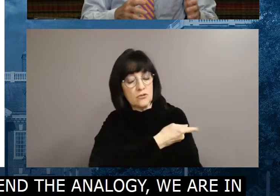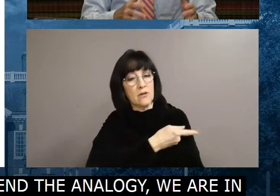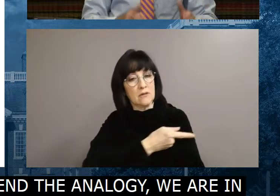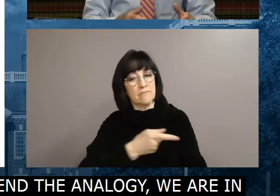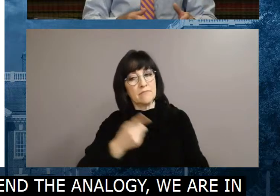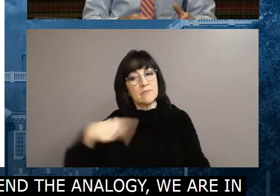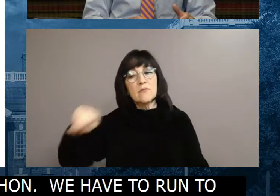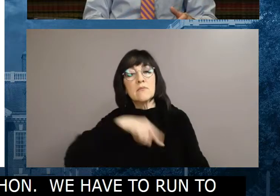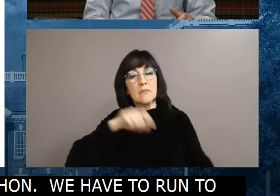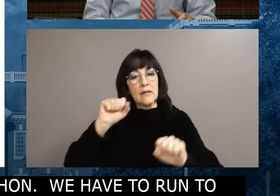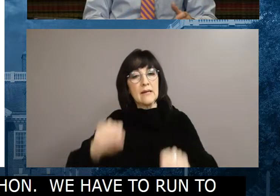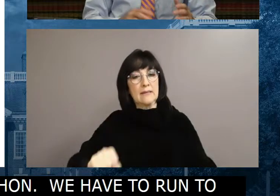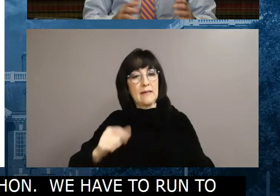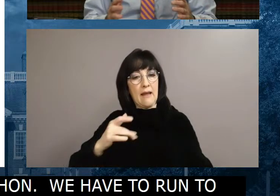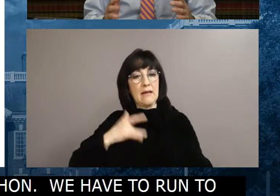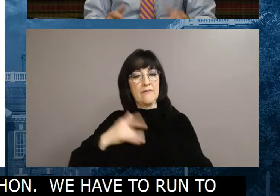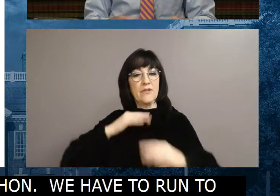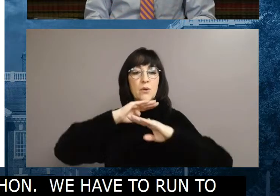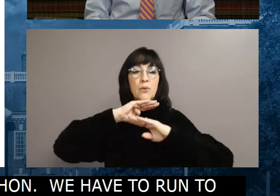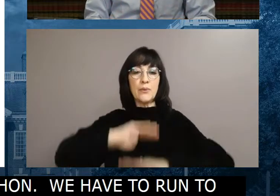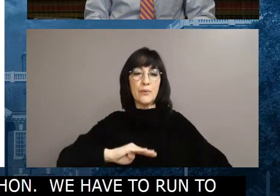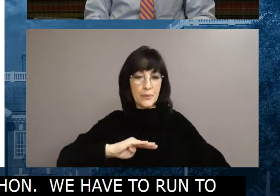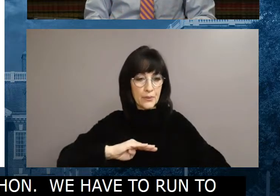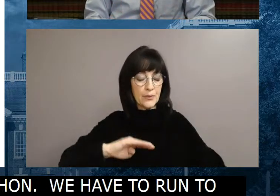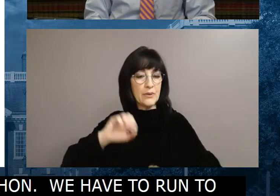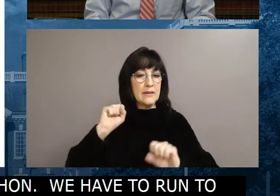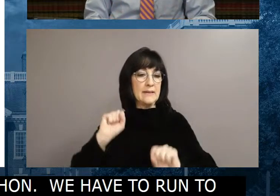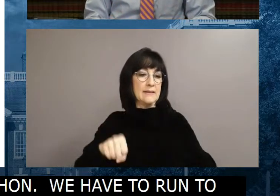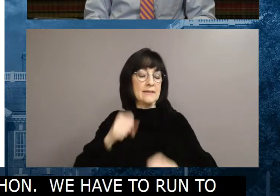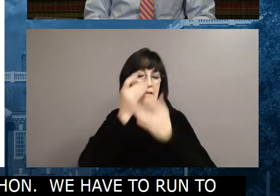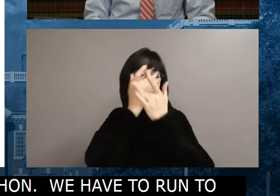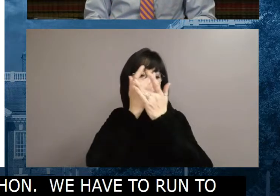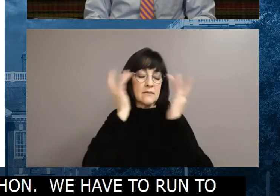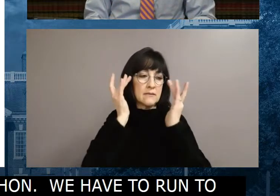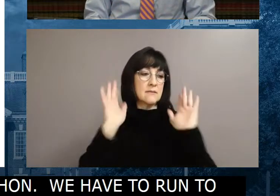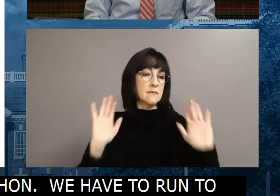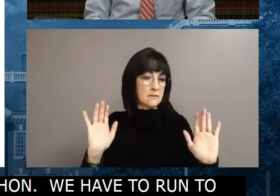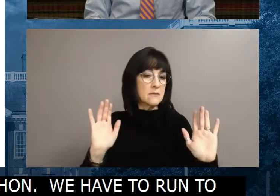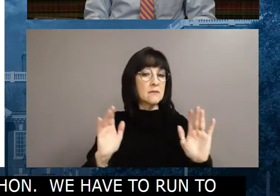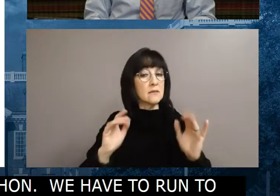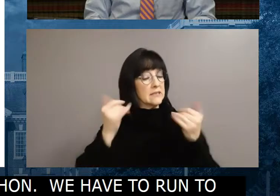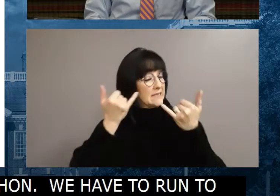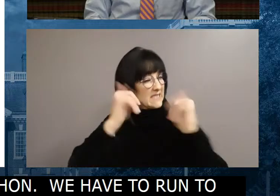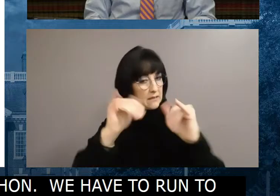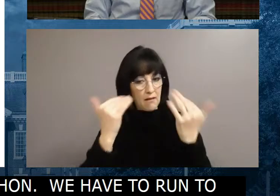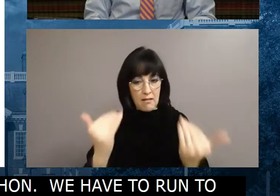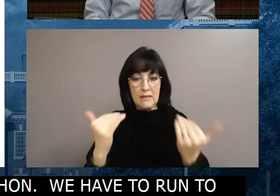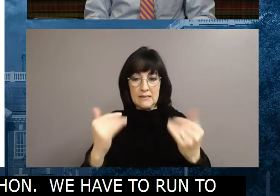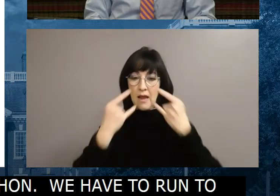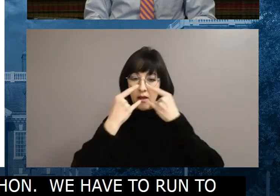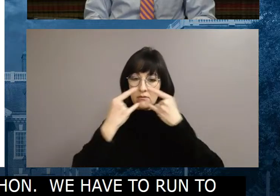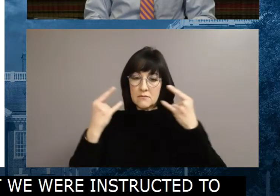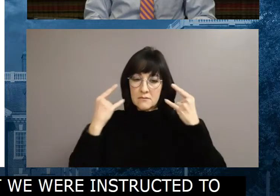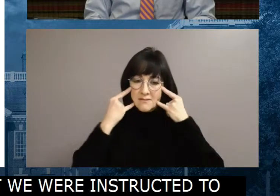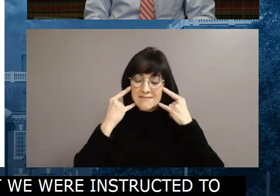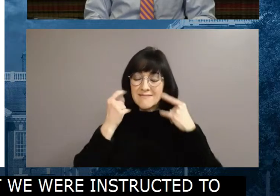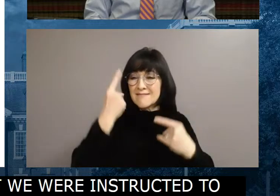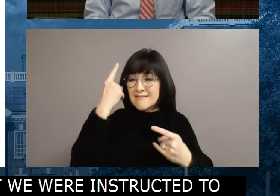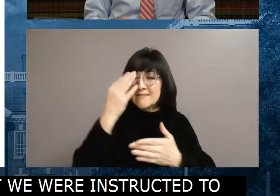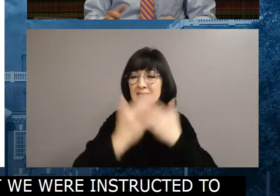distancing, sanitize your hands, and most importantly of all, wear that mask. It's a small sacrifice